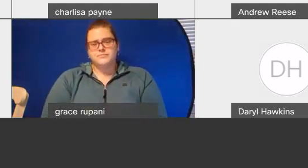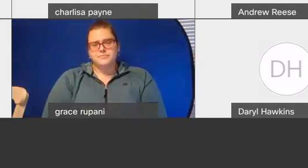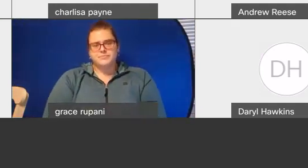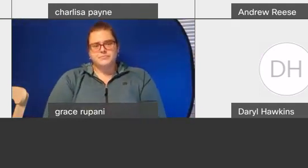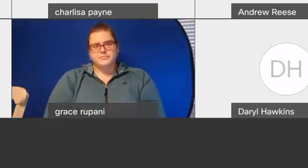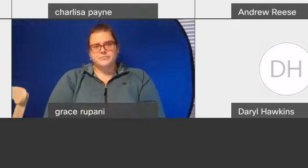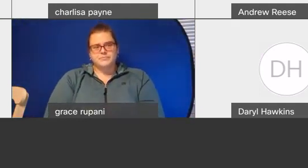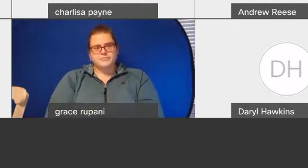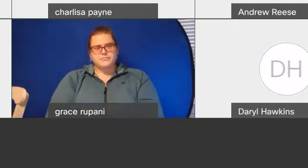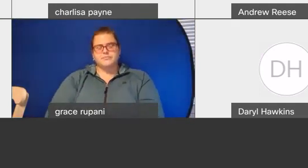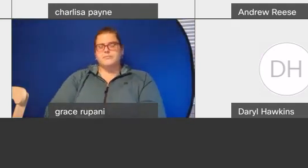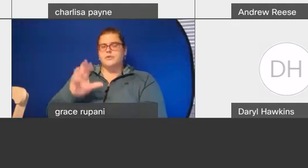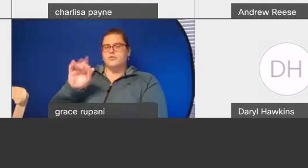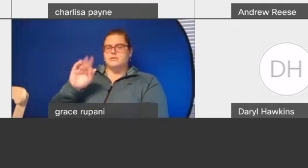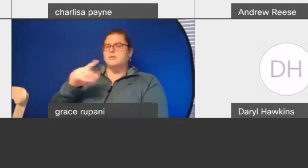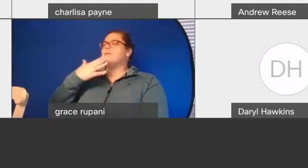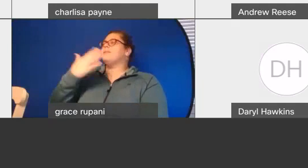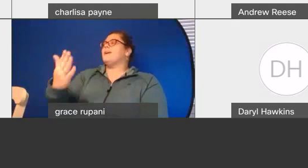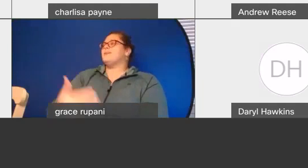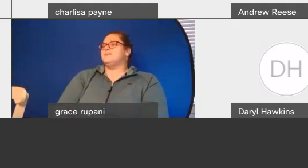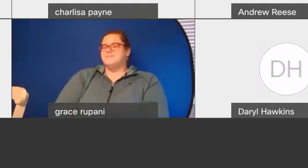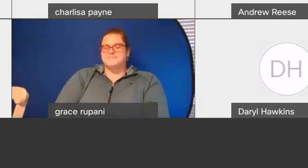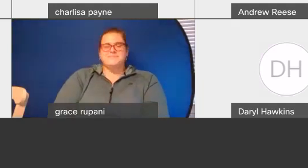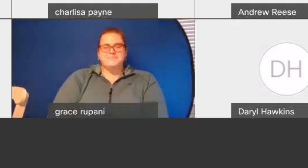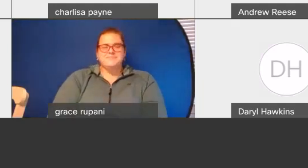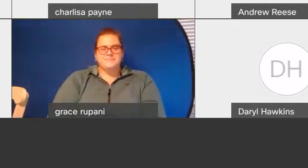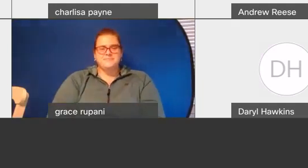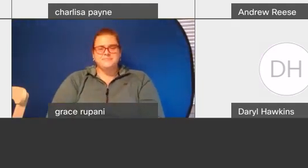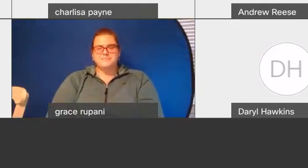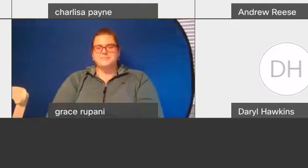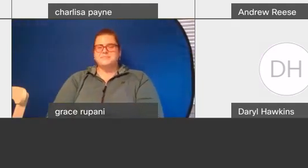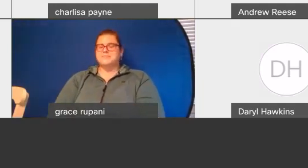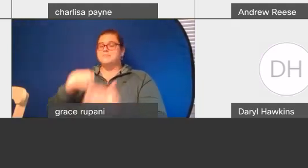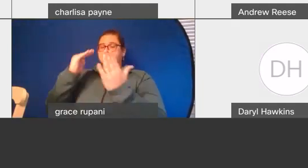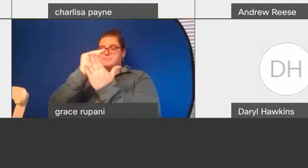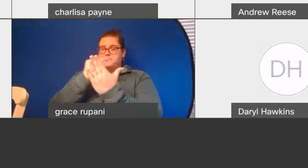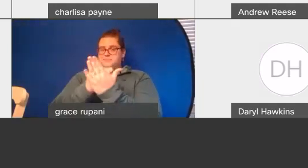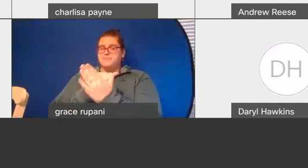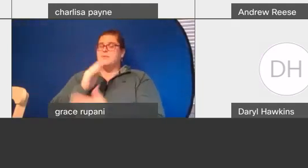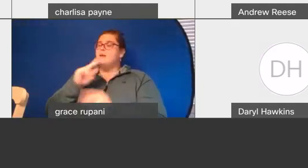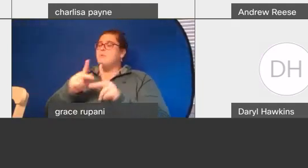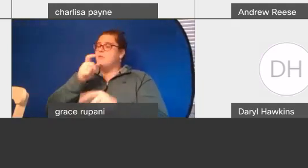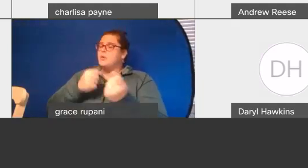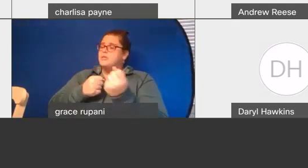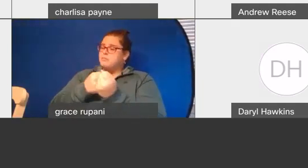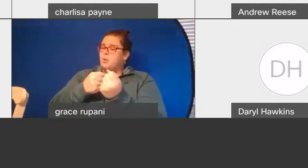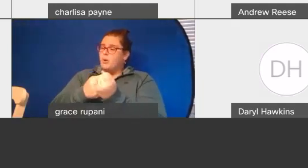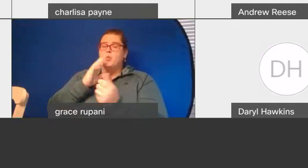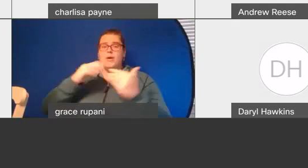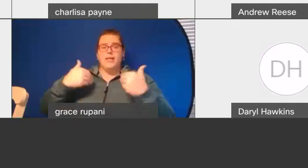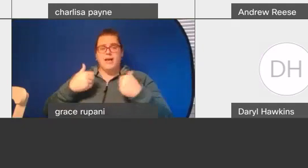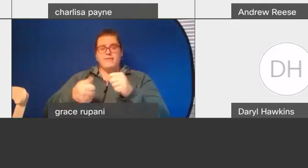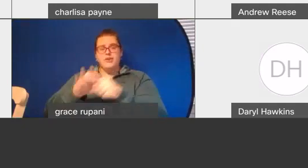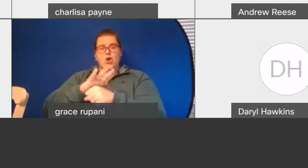Thanks, Daryl. Will people supported have COVID-19 tests and results available prior